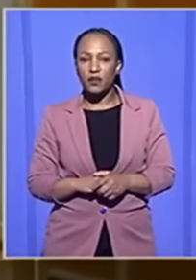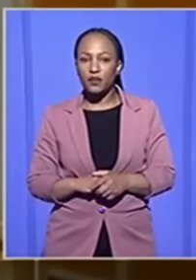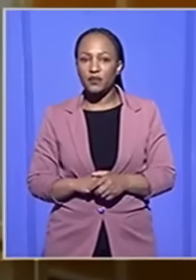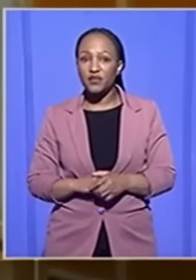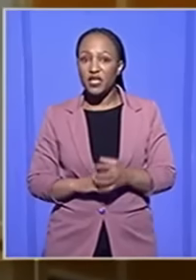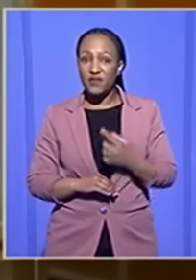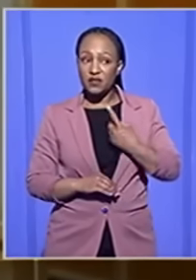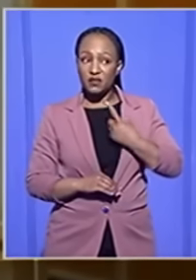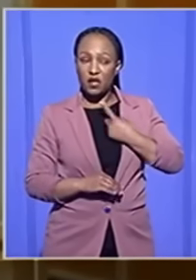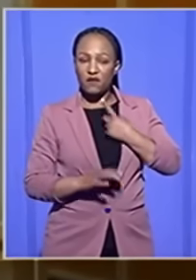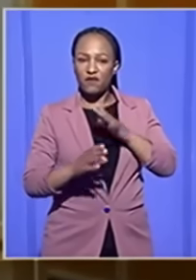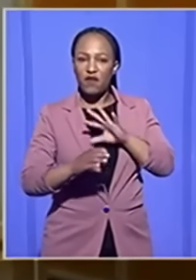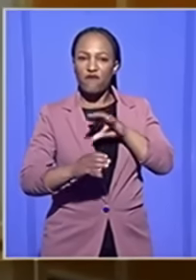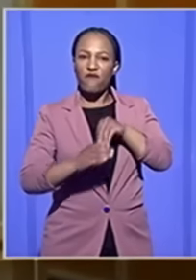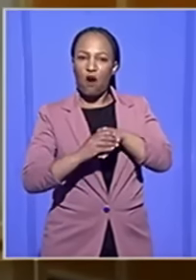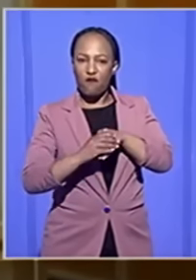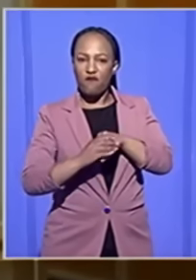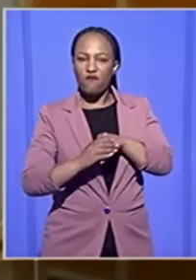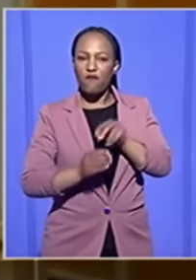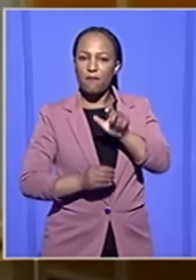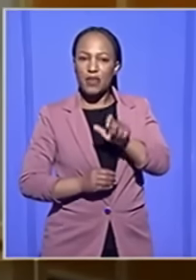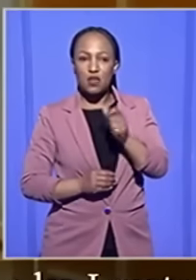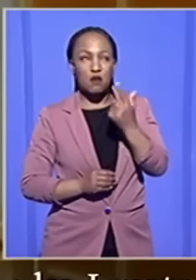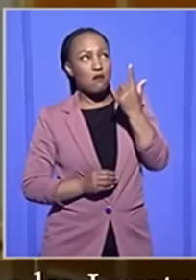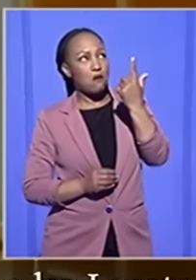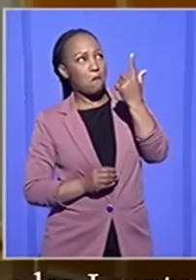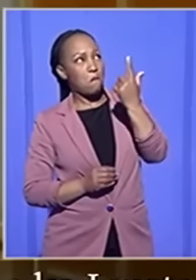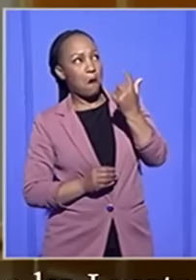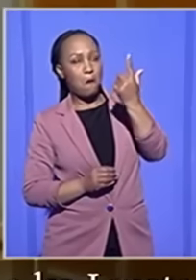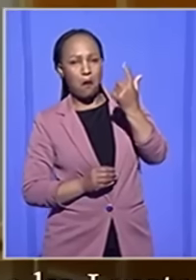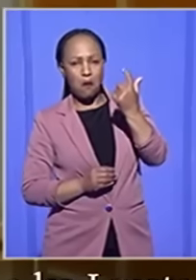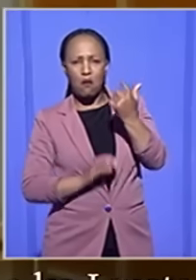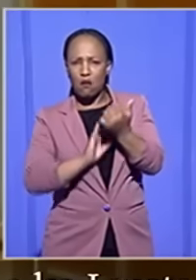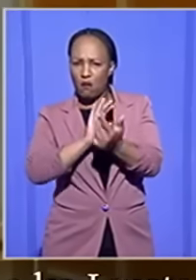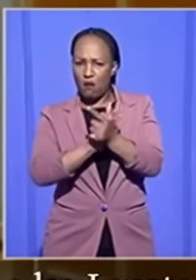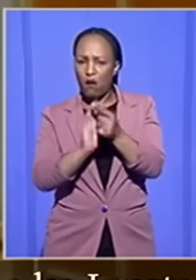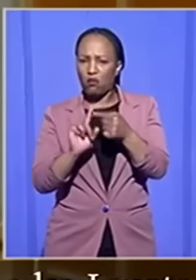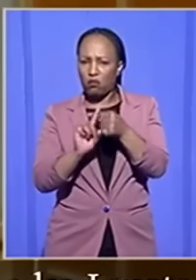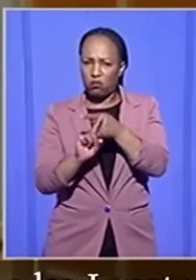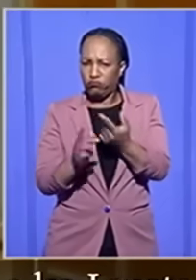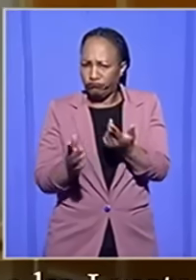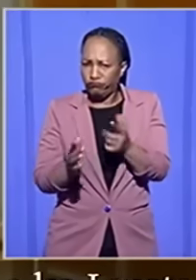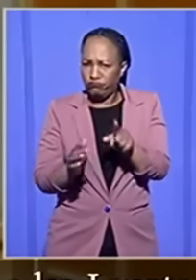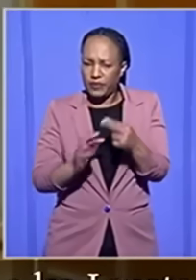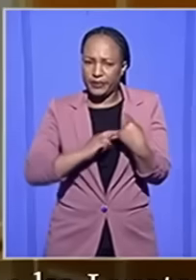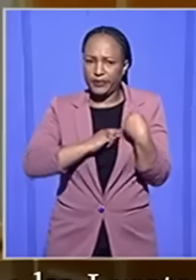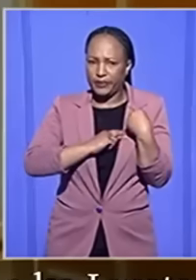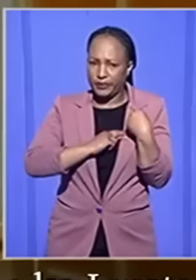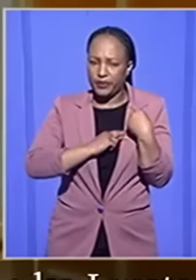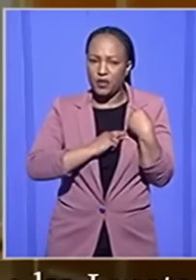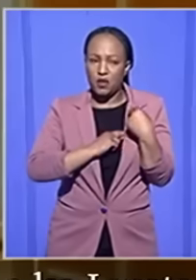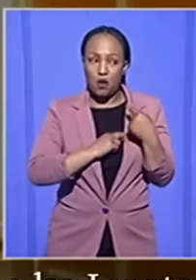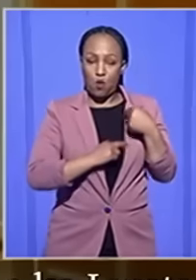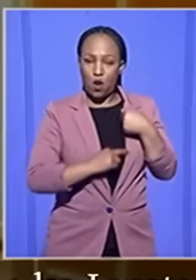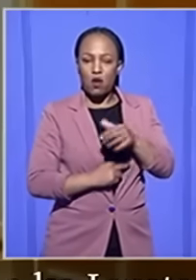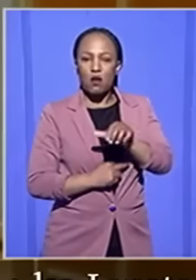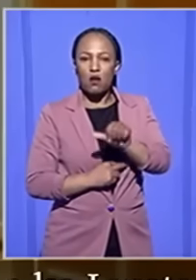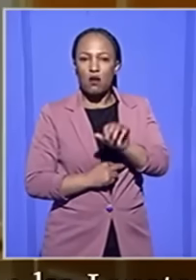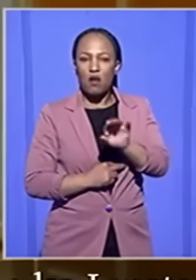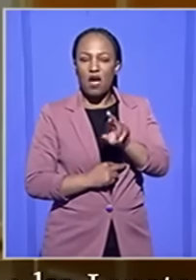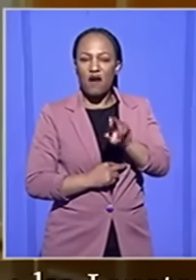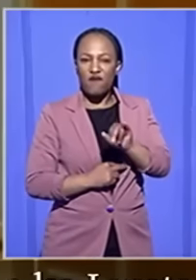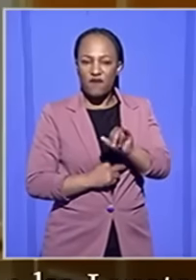he has in this video, apparently, should be held accountable, not just politicians. And AfriForum has been involved in many of those cases on ground level as well.